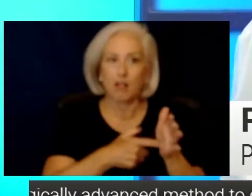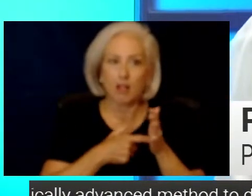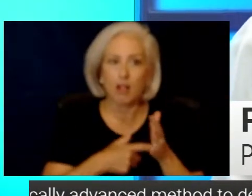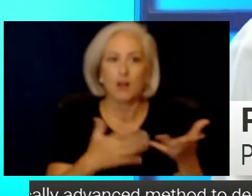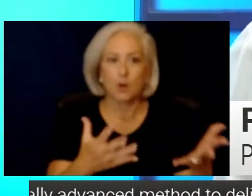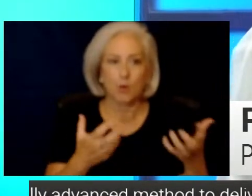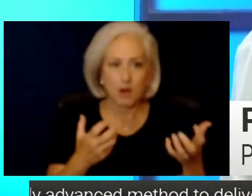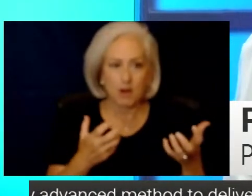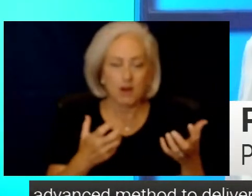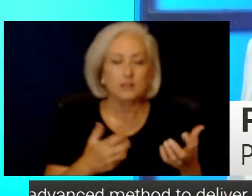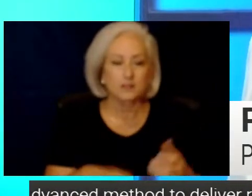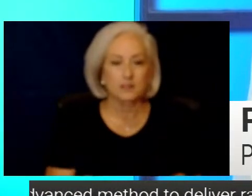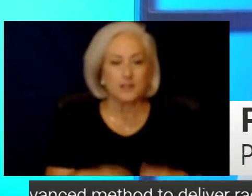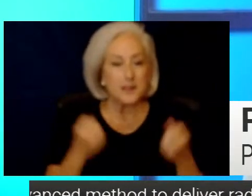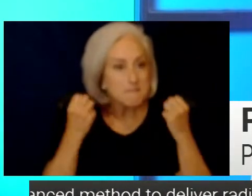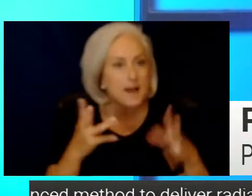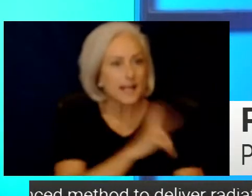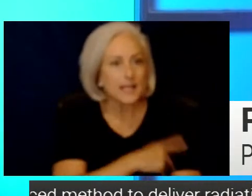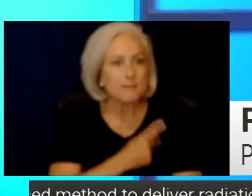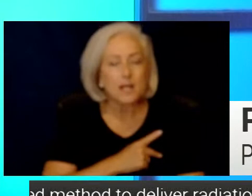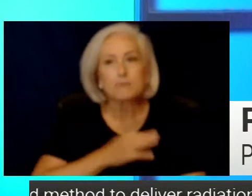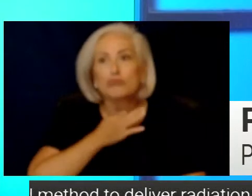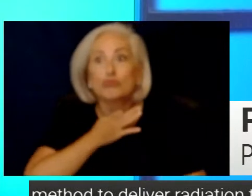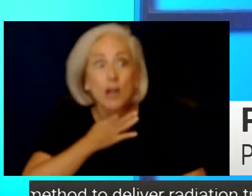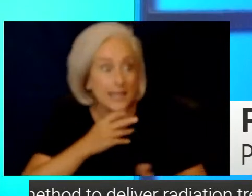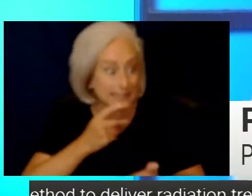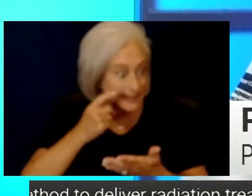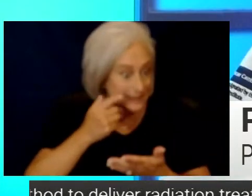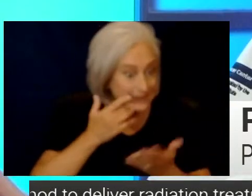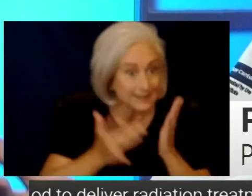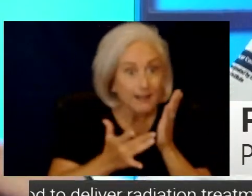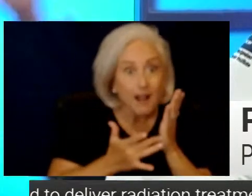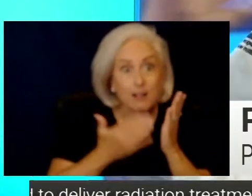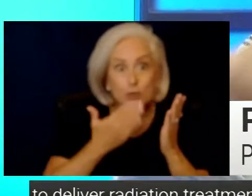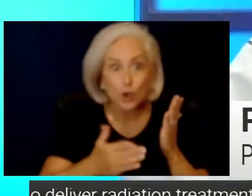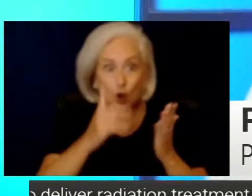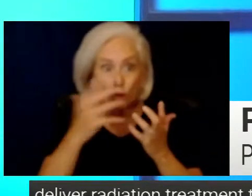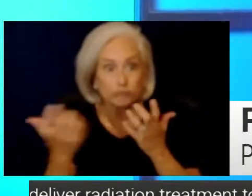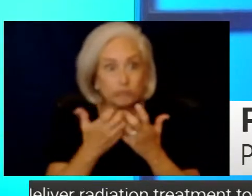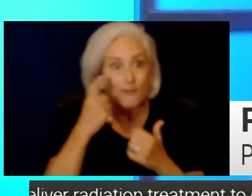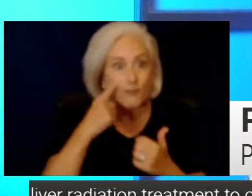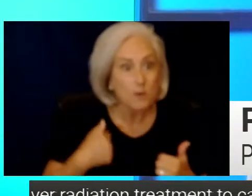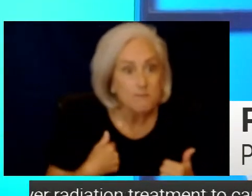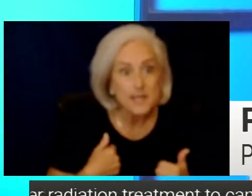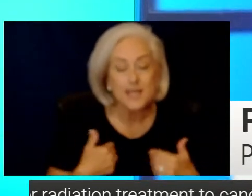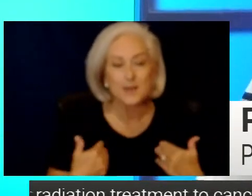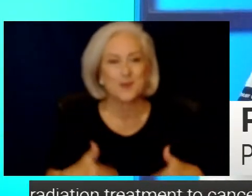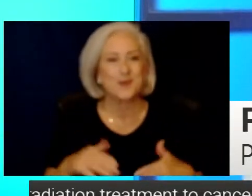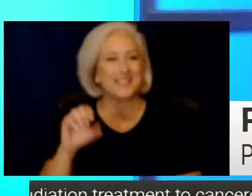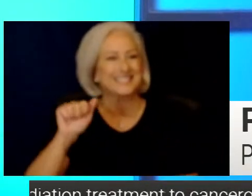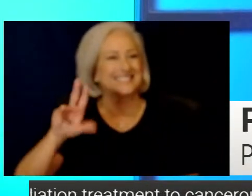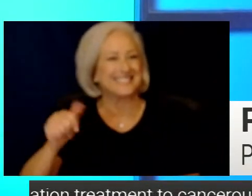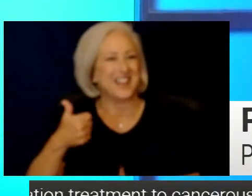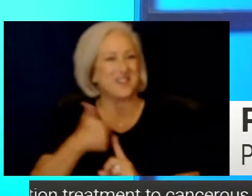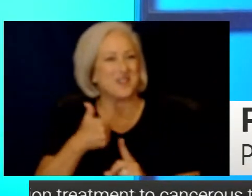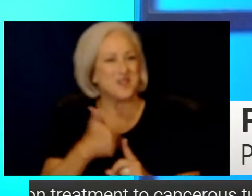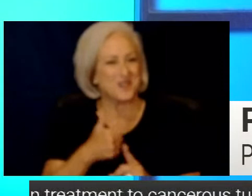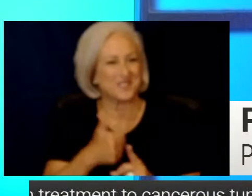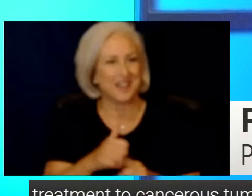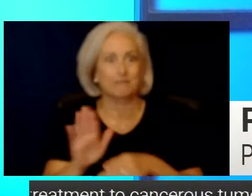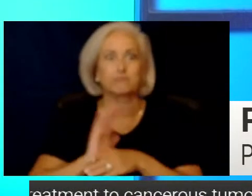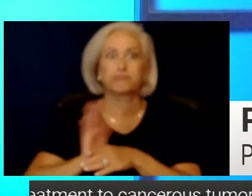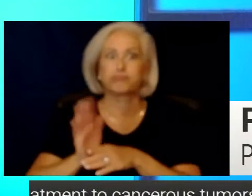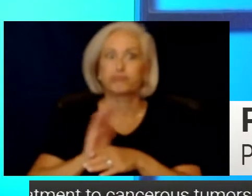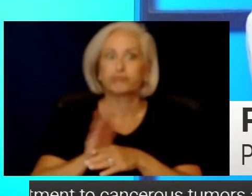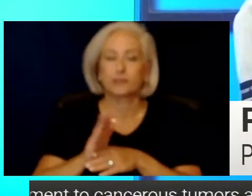is this technology right for me? Is it right for my diagnosis? So actually, I think Sarah has been very busy navigating patients to the right doctor,